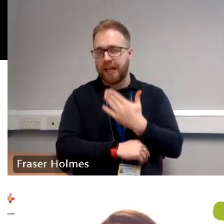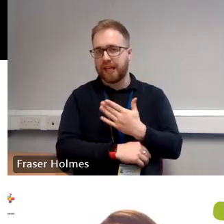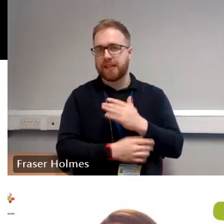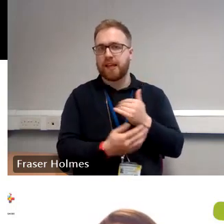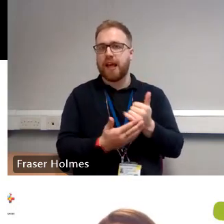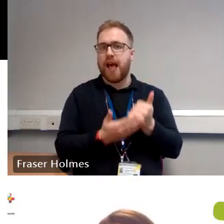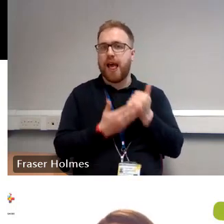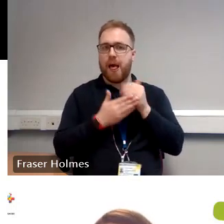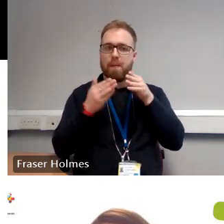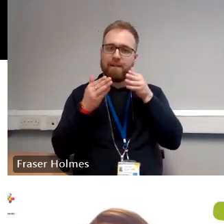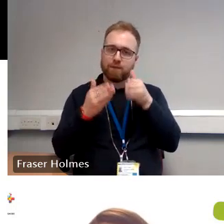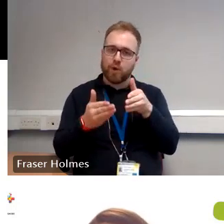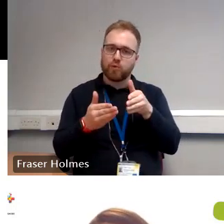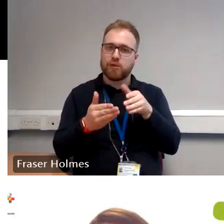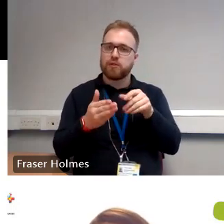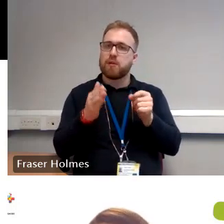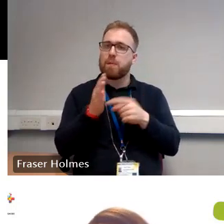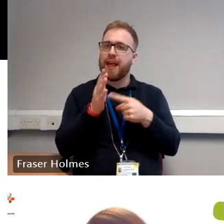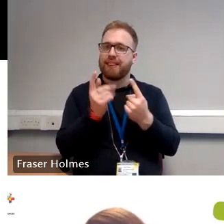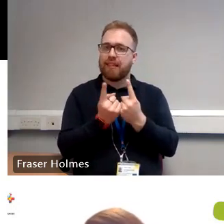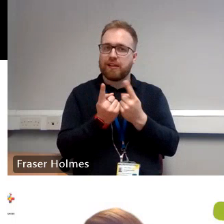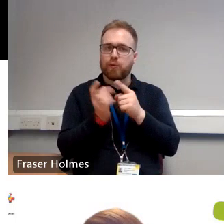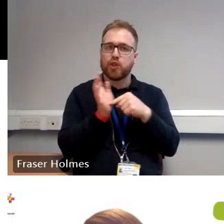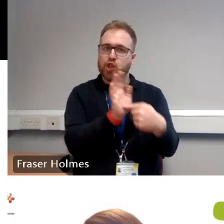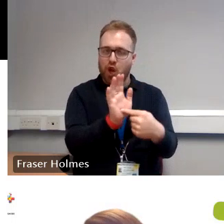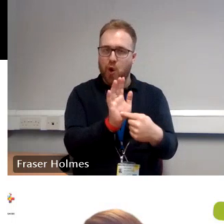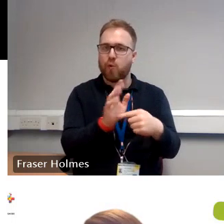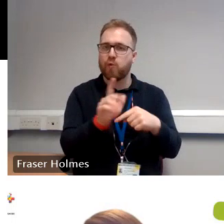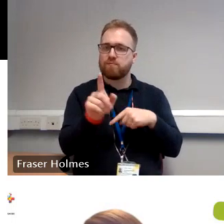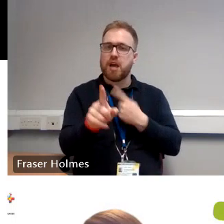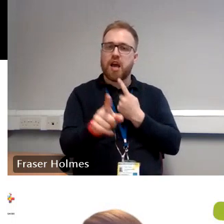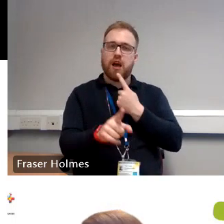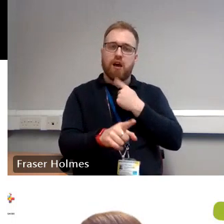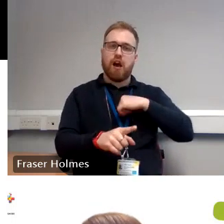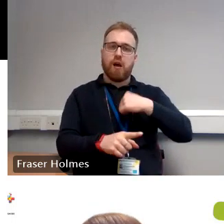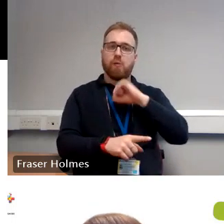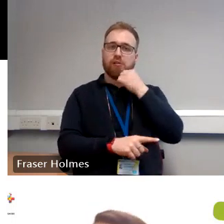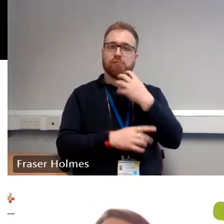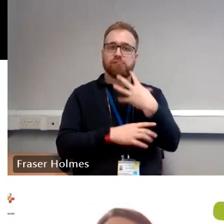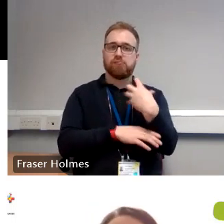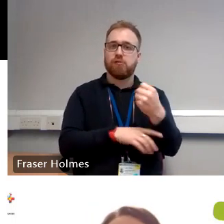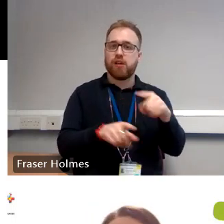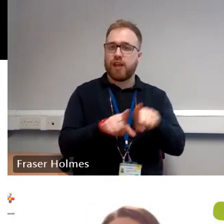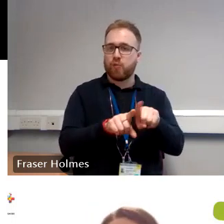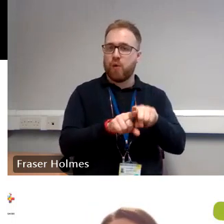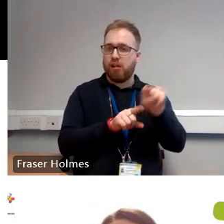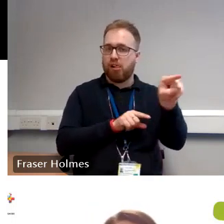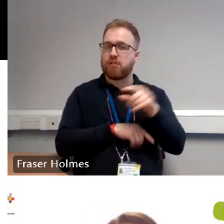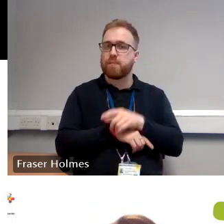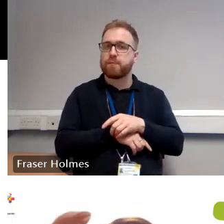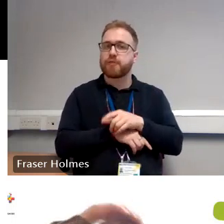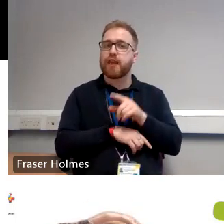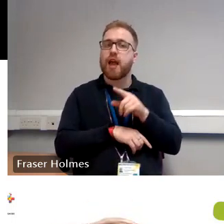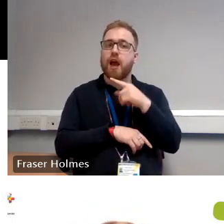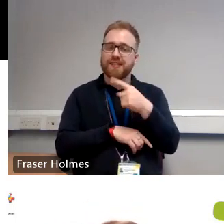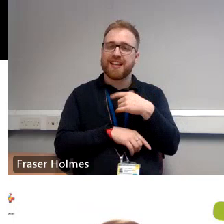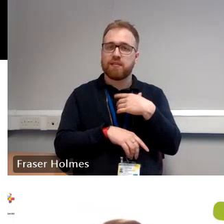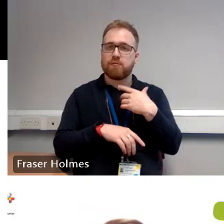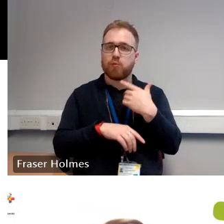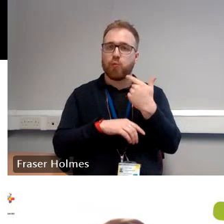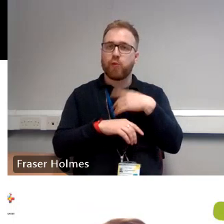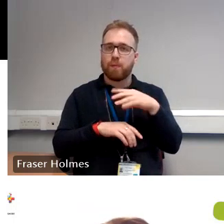keep focus on the bits that we're showing. I'll turn myself off shortly. I've mentioned the session is going to be